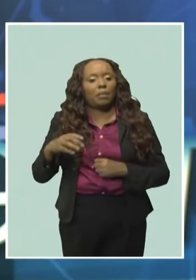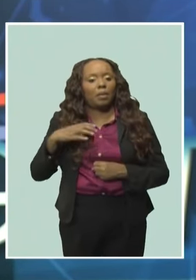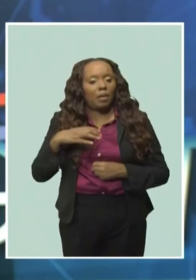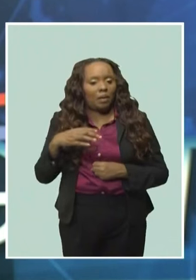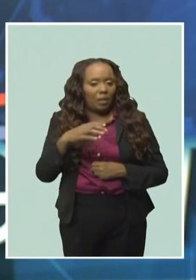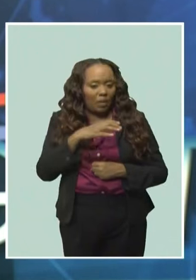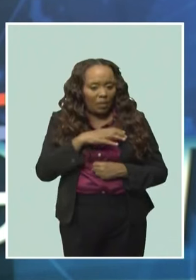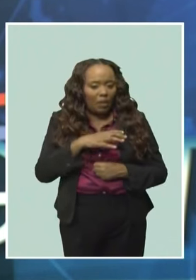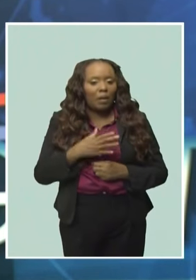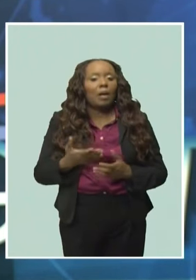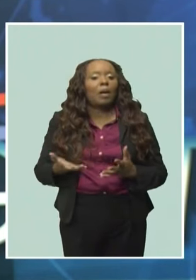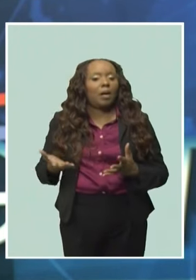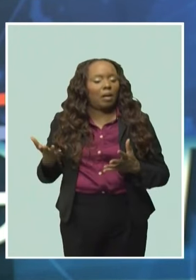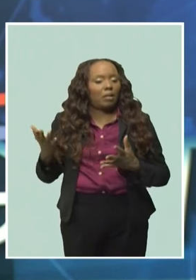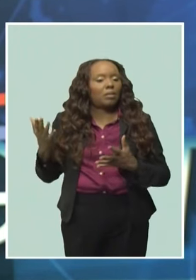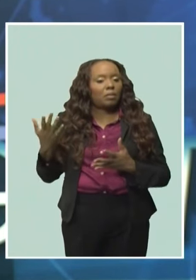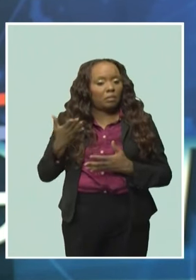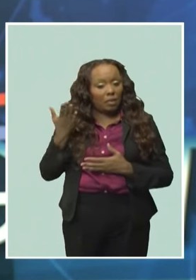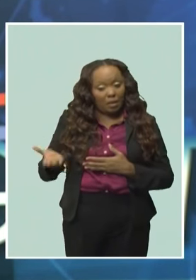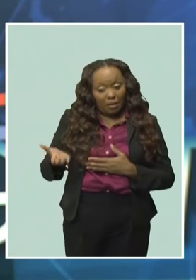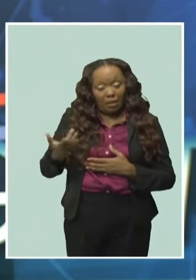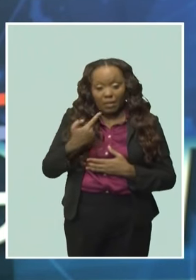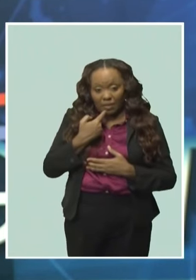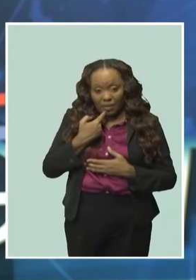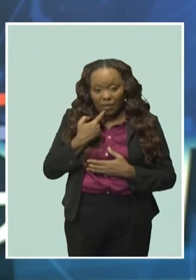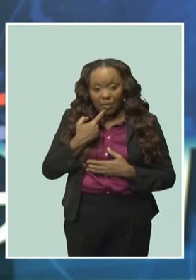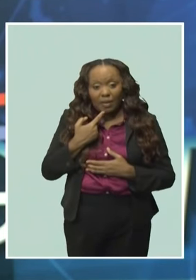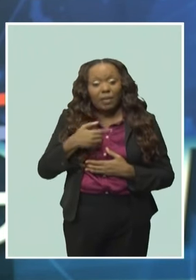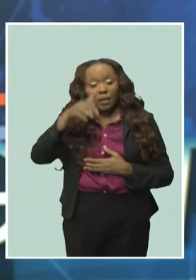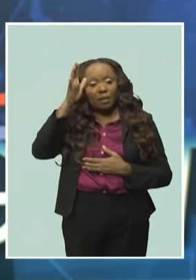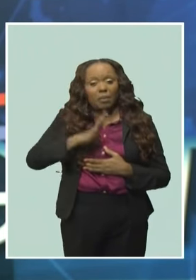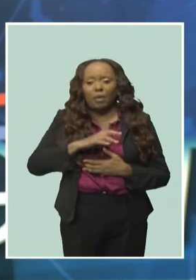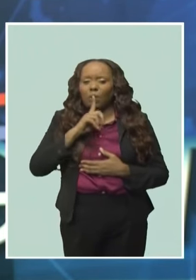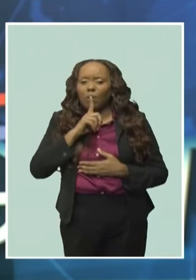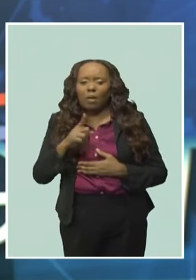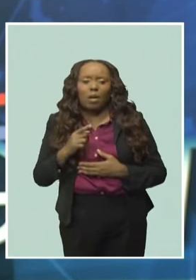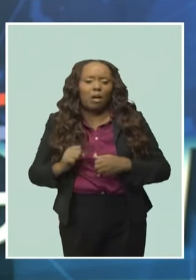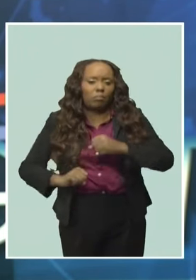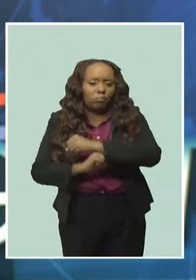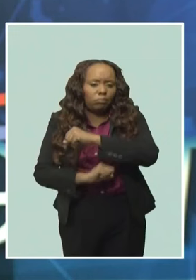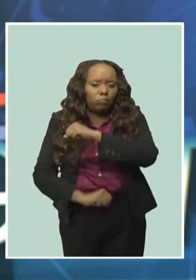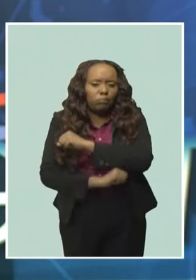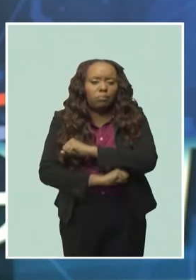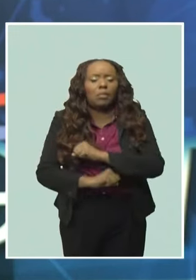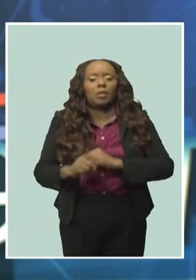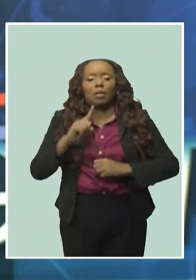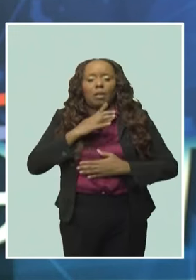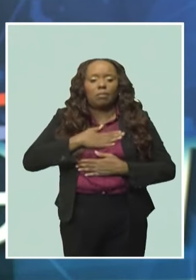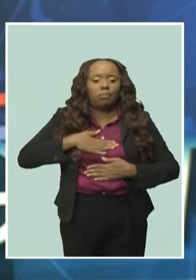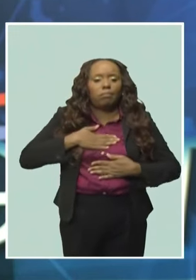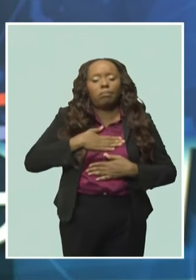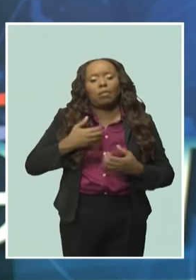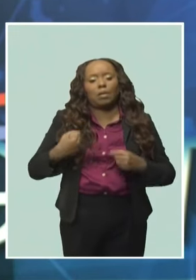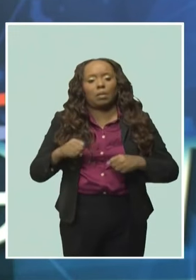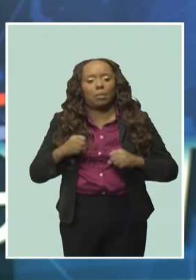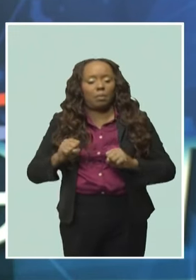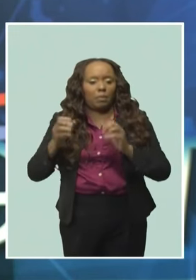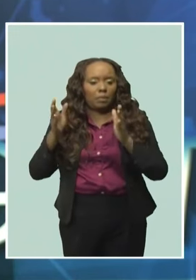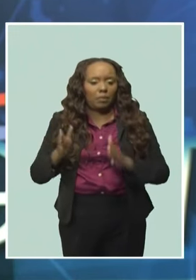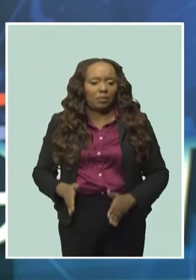Community Empowerment, Charles Griffith, said Mr. Yard was a cornerstone of the institution and an avid sports